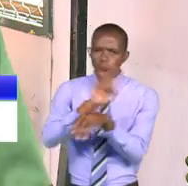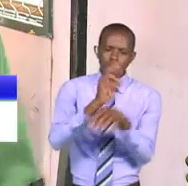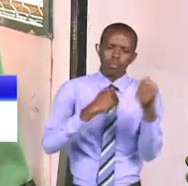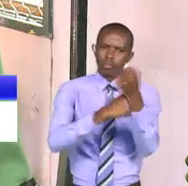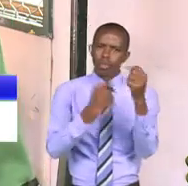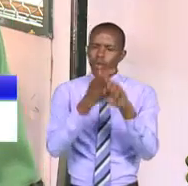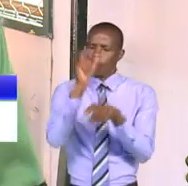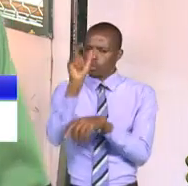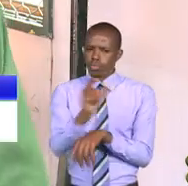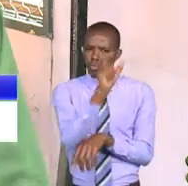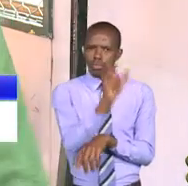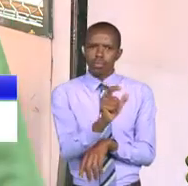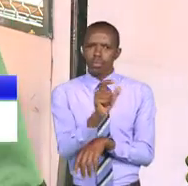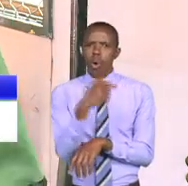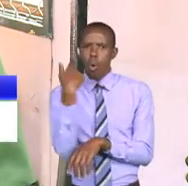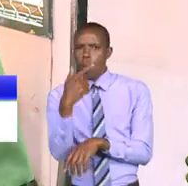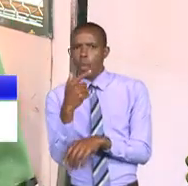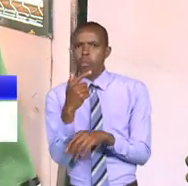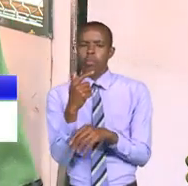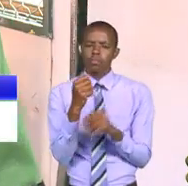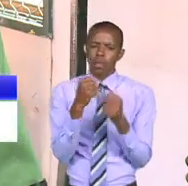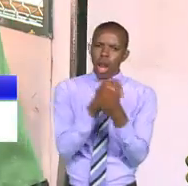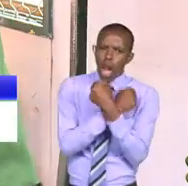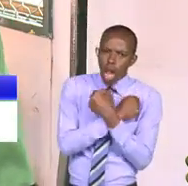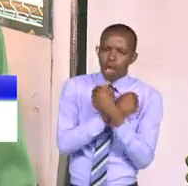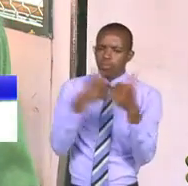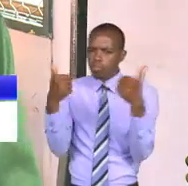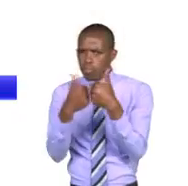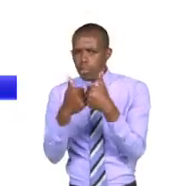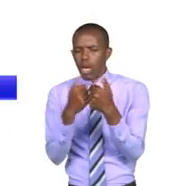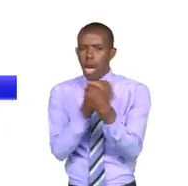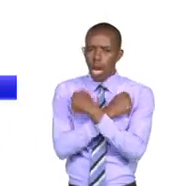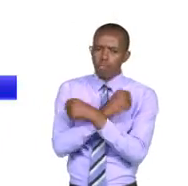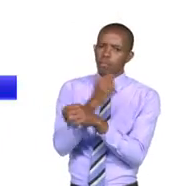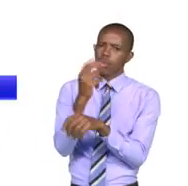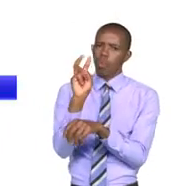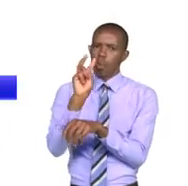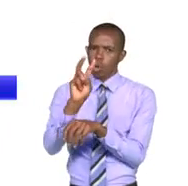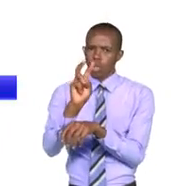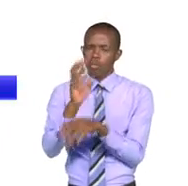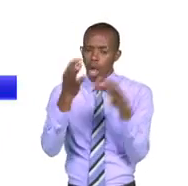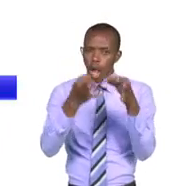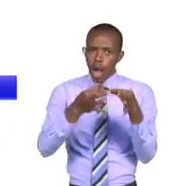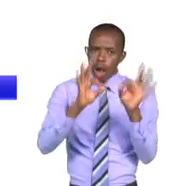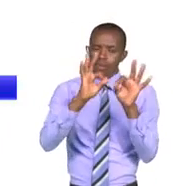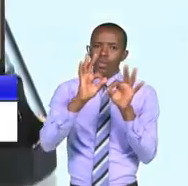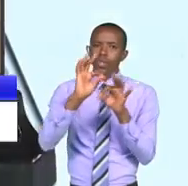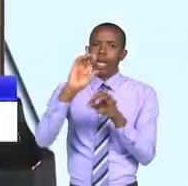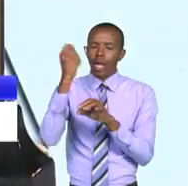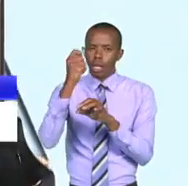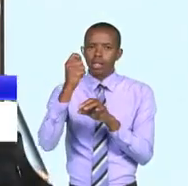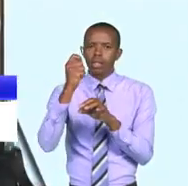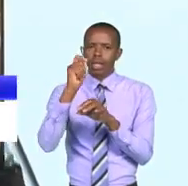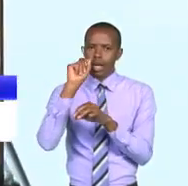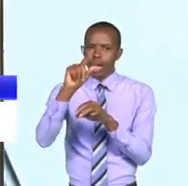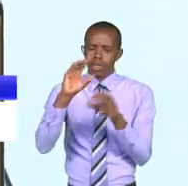individuals who love the game and like watching it. Being an official at the Kenya Darts Association,